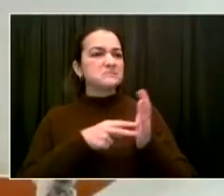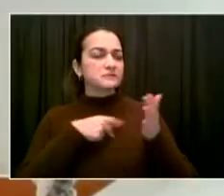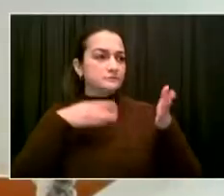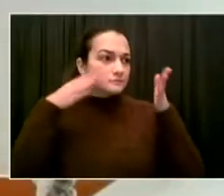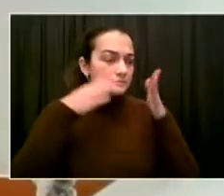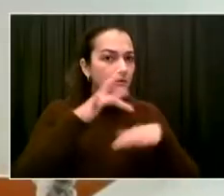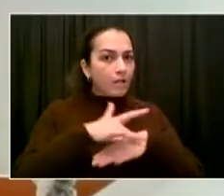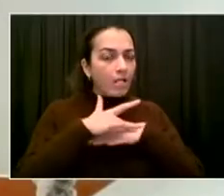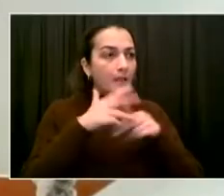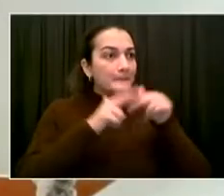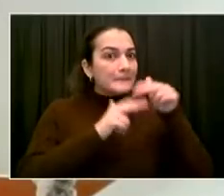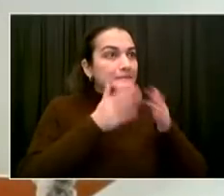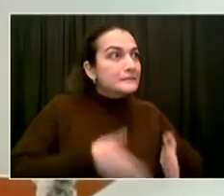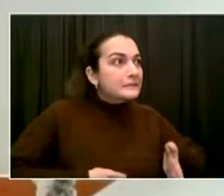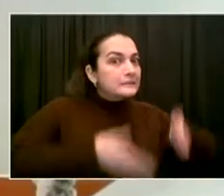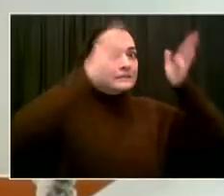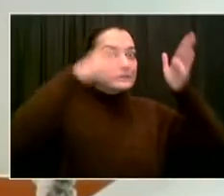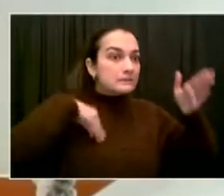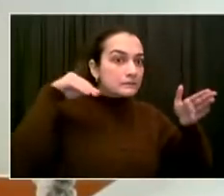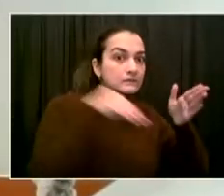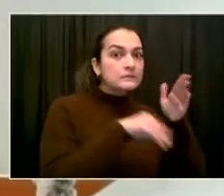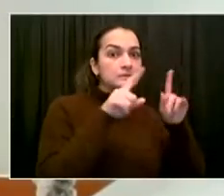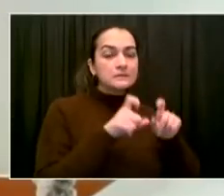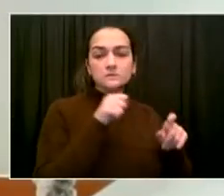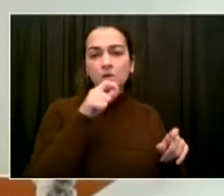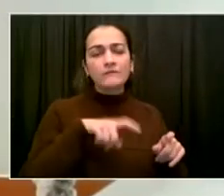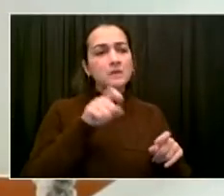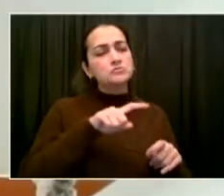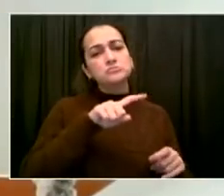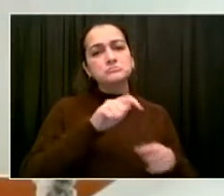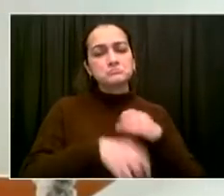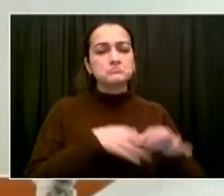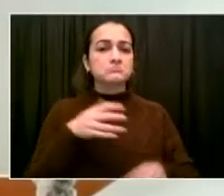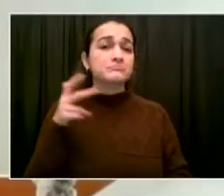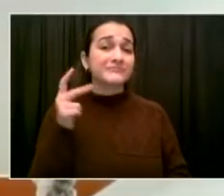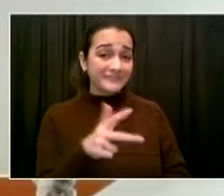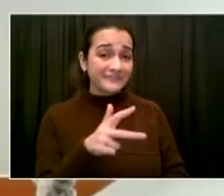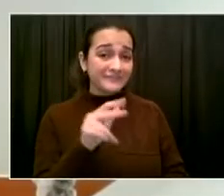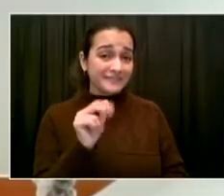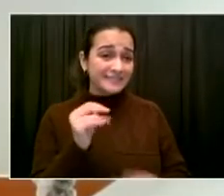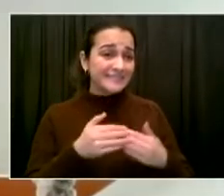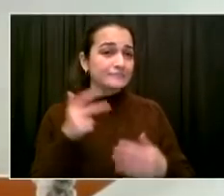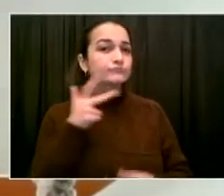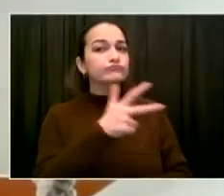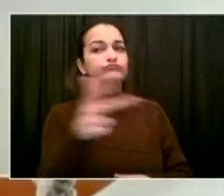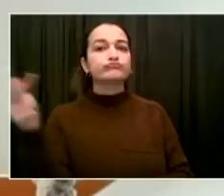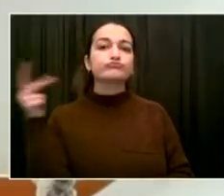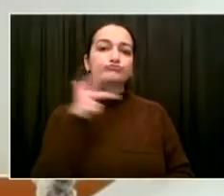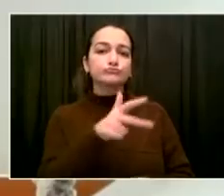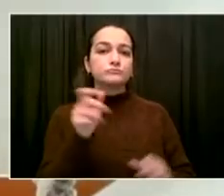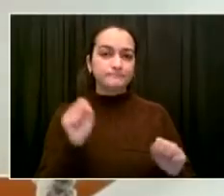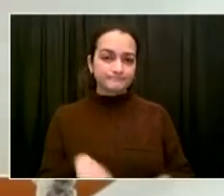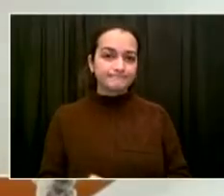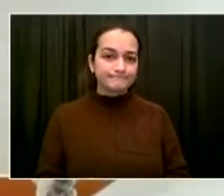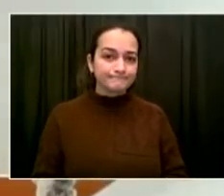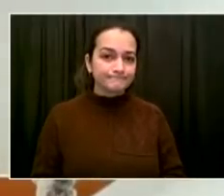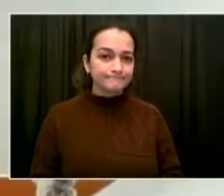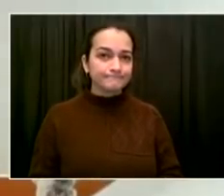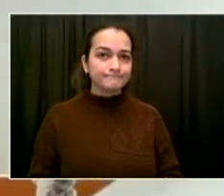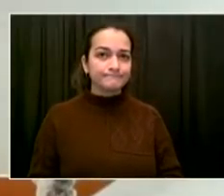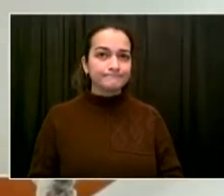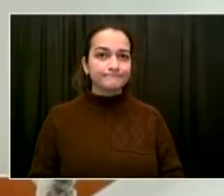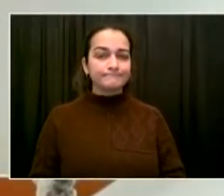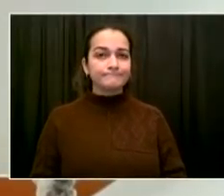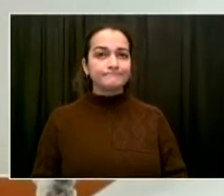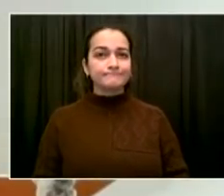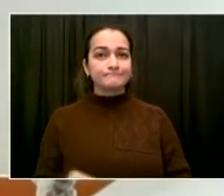fair comparison to say we've closed 20 sites. In fact, we're doing more testing at our sites in totality than we